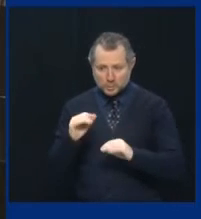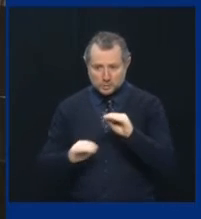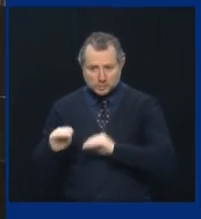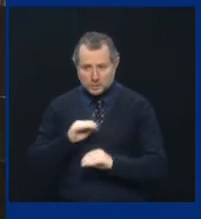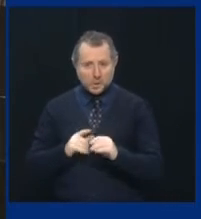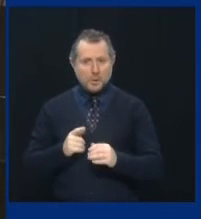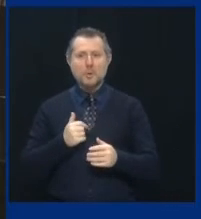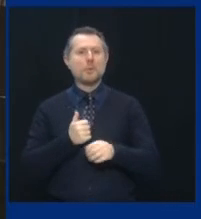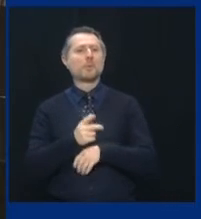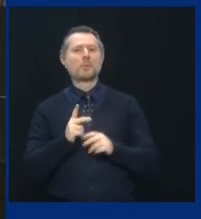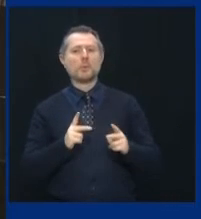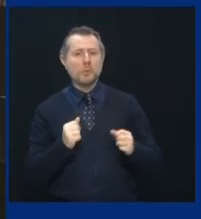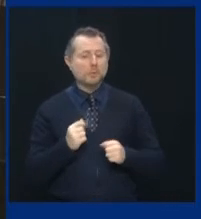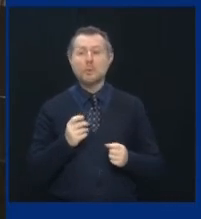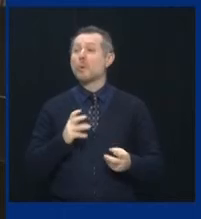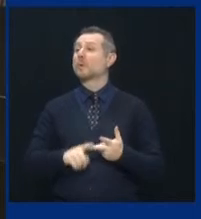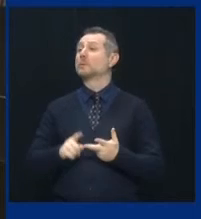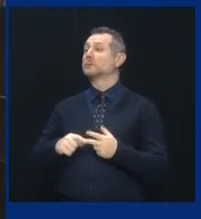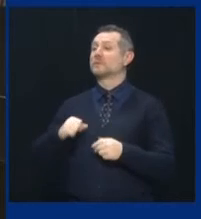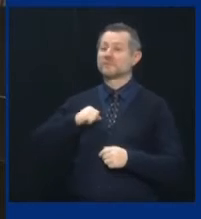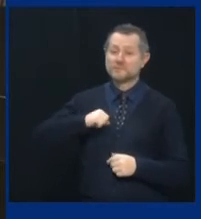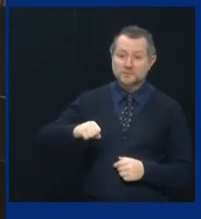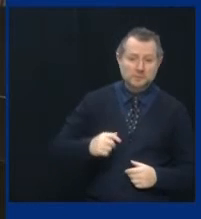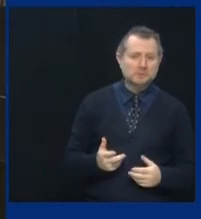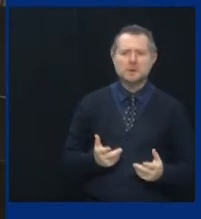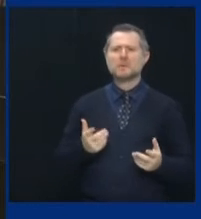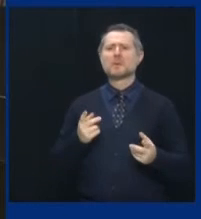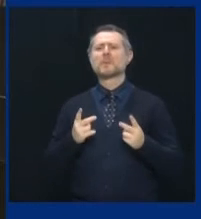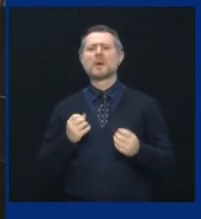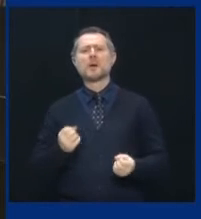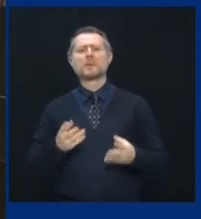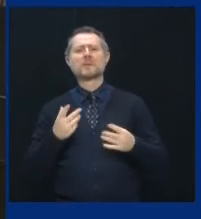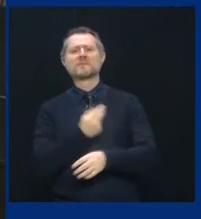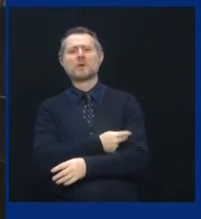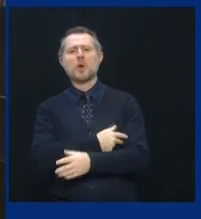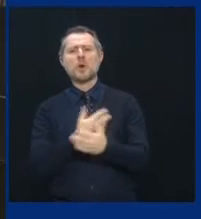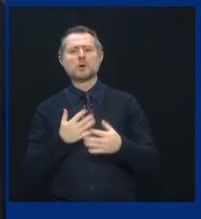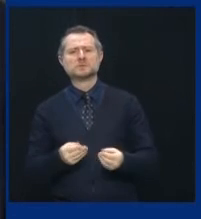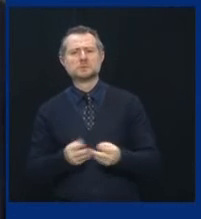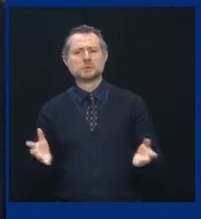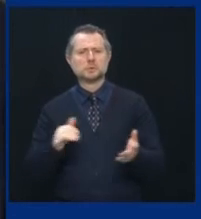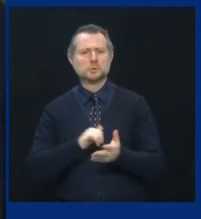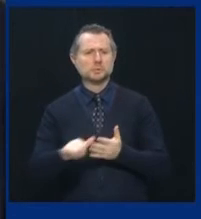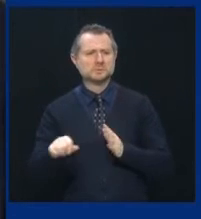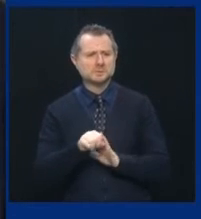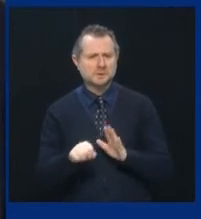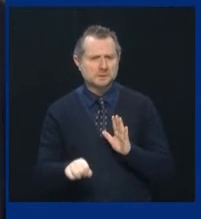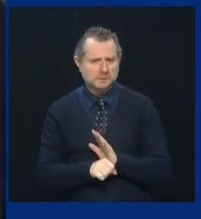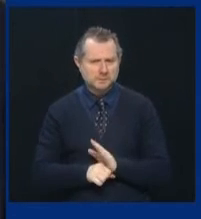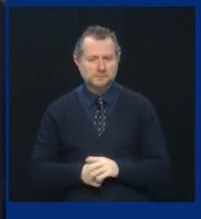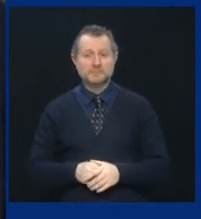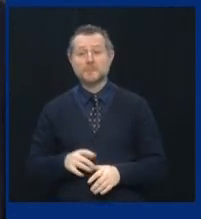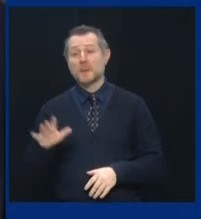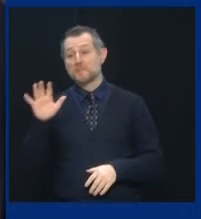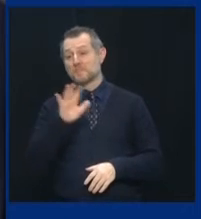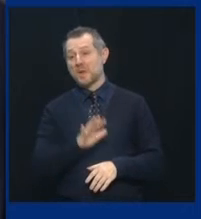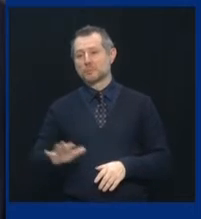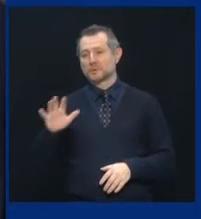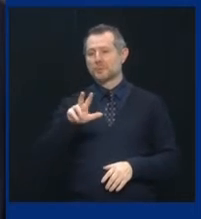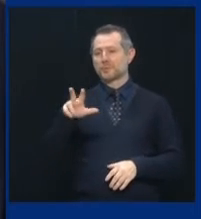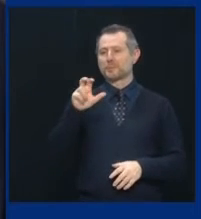many vaccines have been administered in the state as of today? Okay, about 300,000 vaccines have been